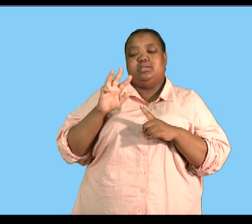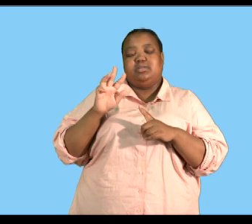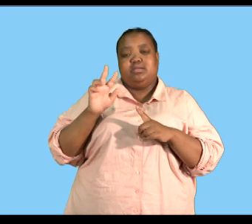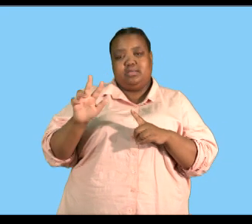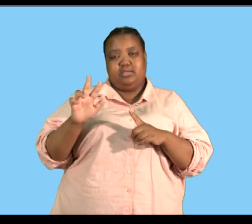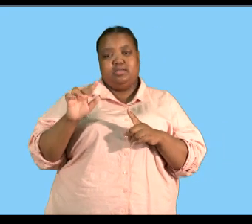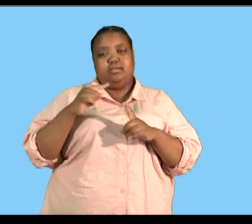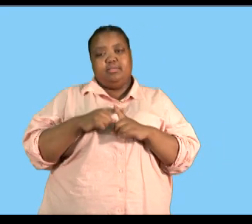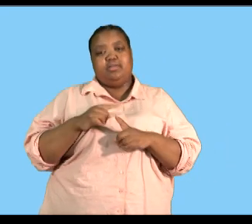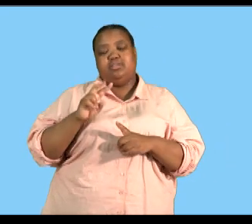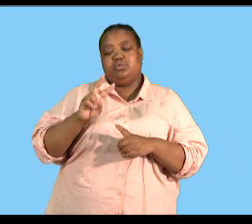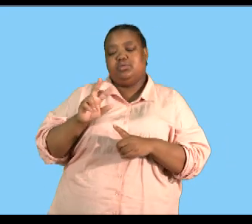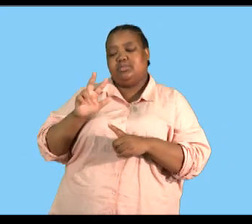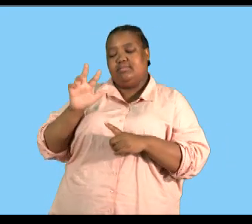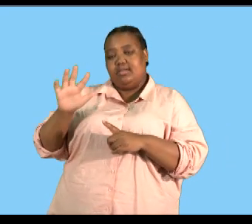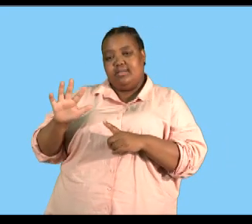28,